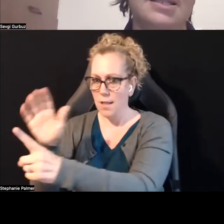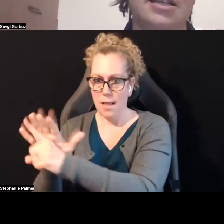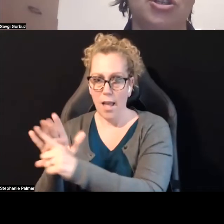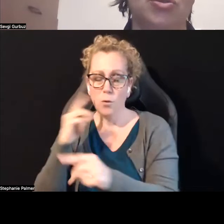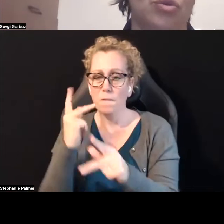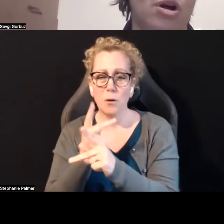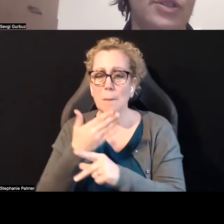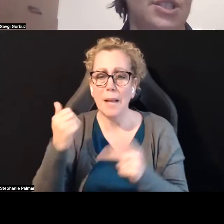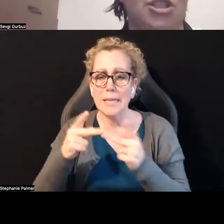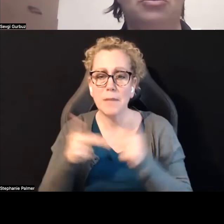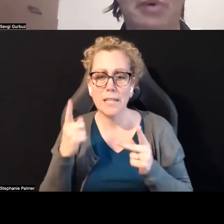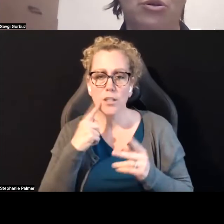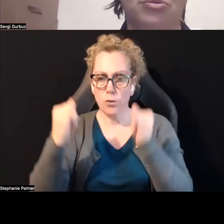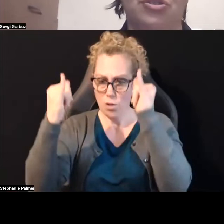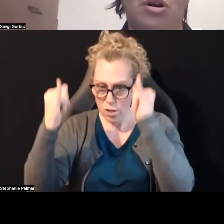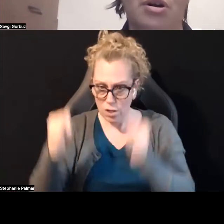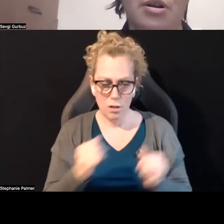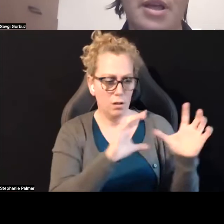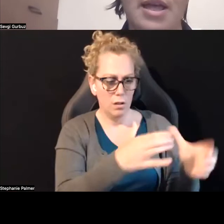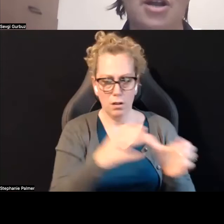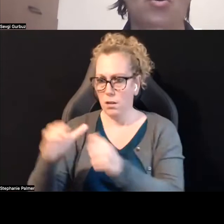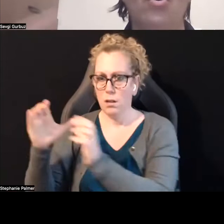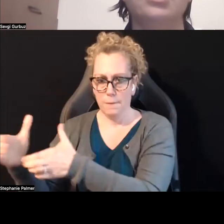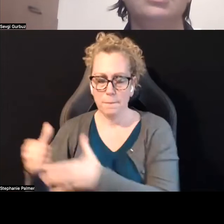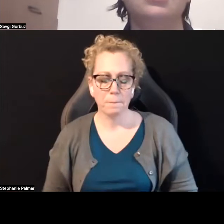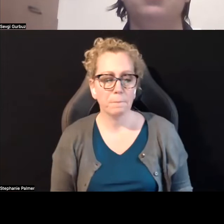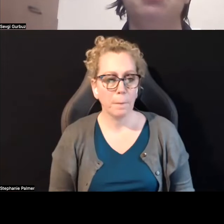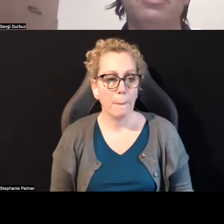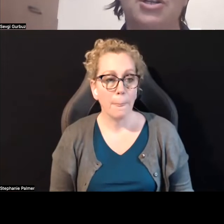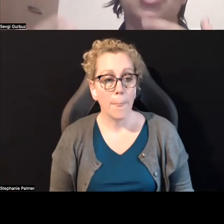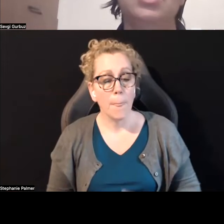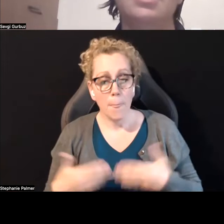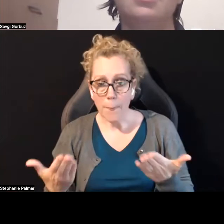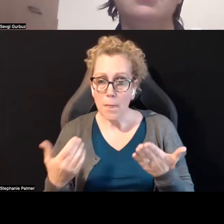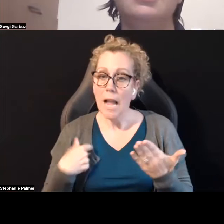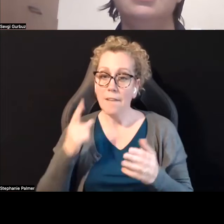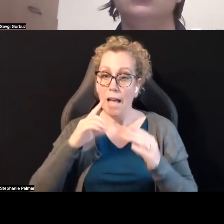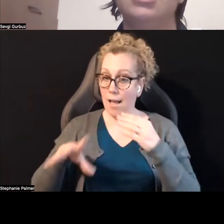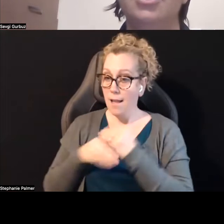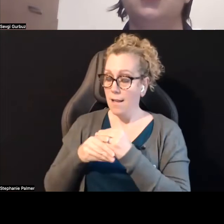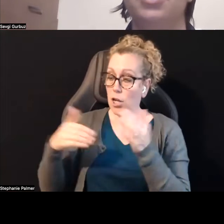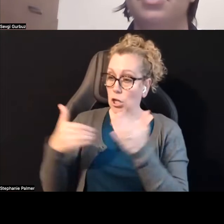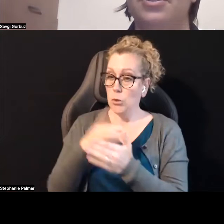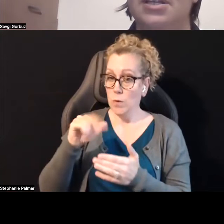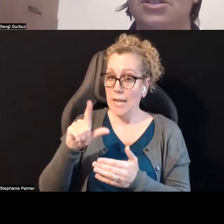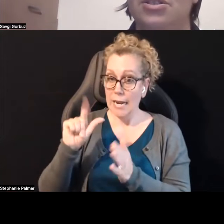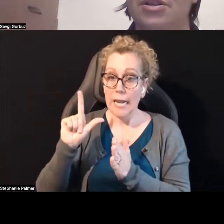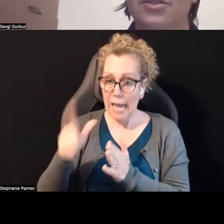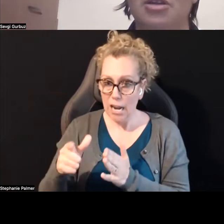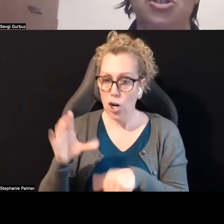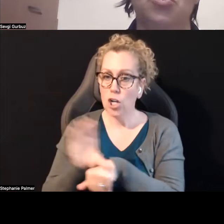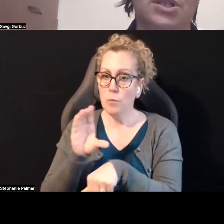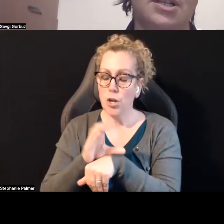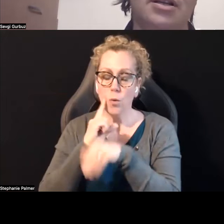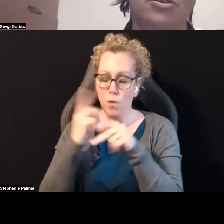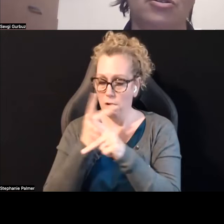best place it can draw the decision boundaries are. And accordingly, when we provide it new data, it'll tell us whether it thinks